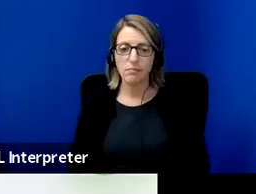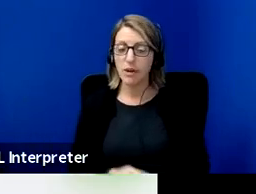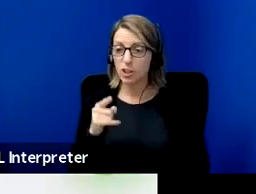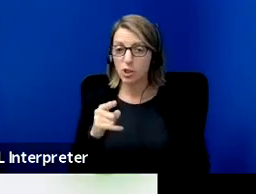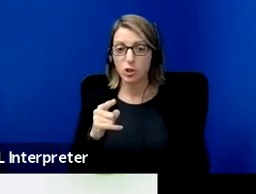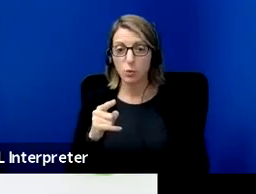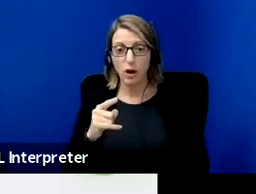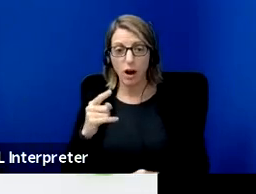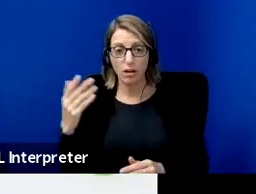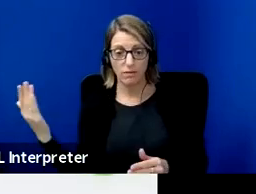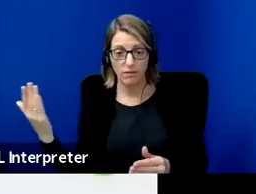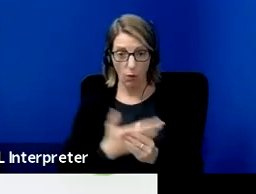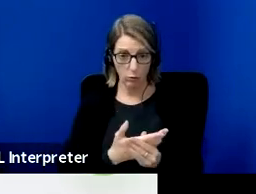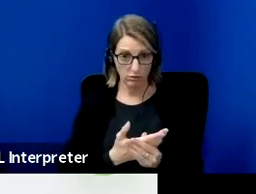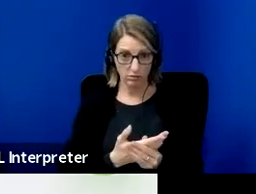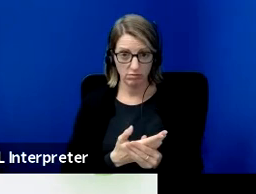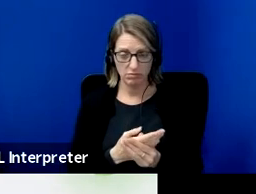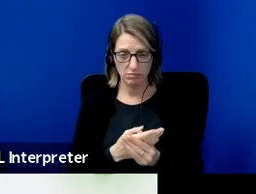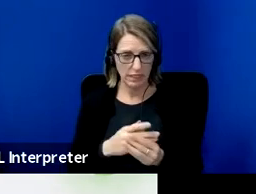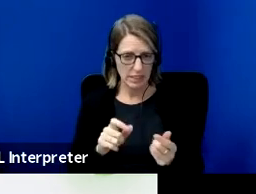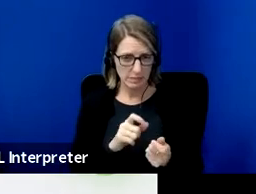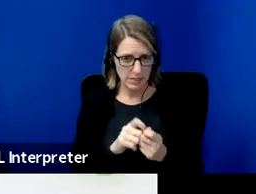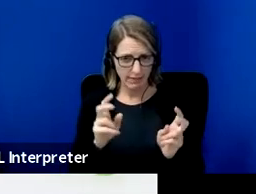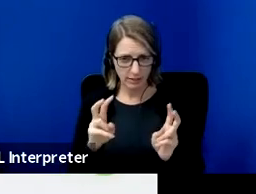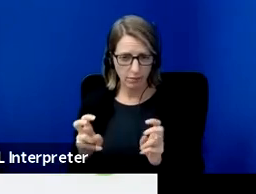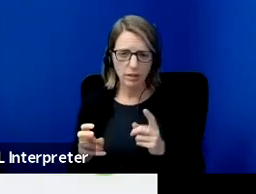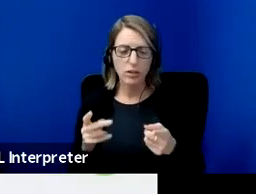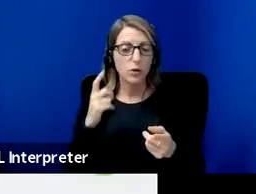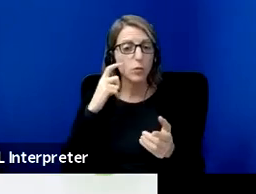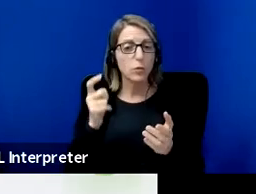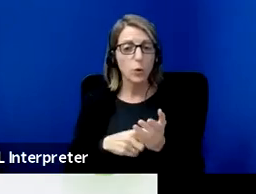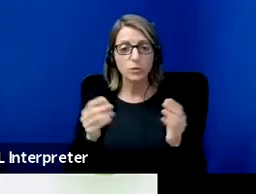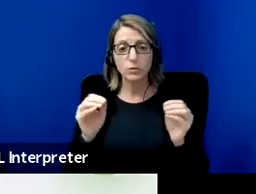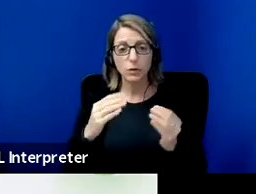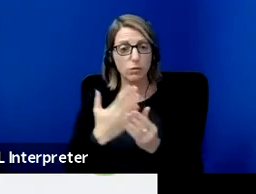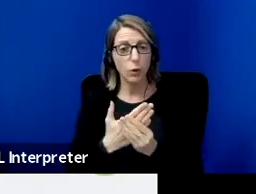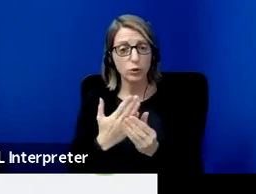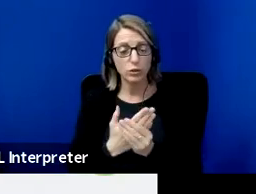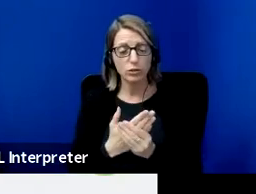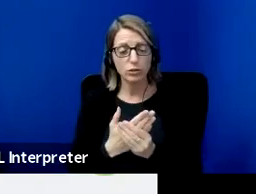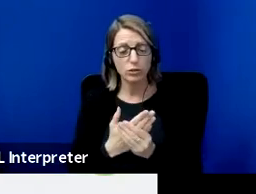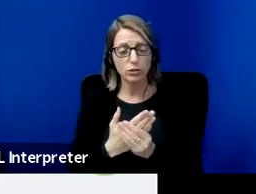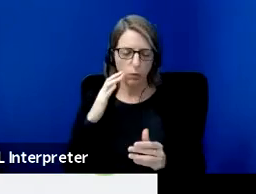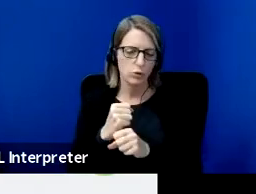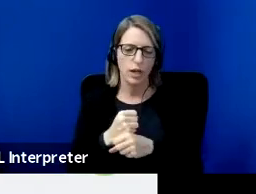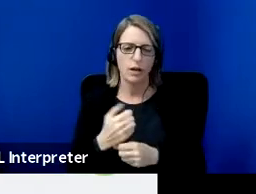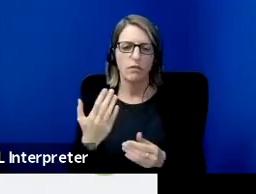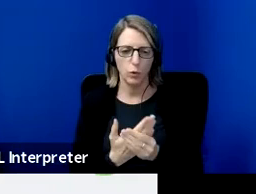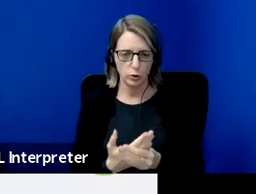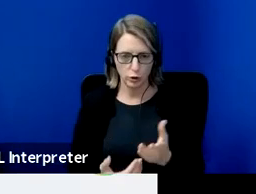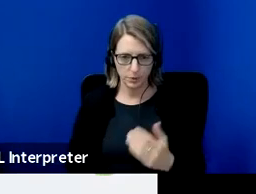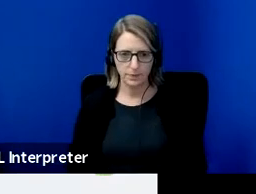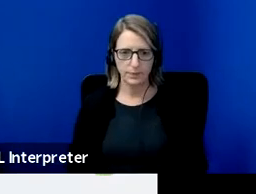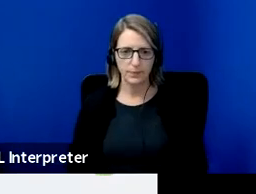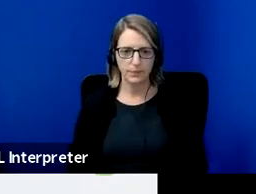folder? Does this have a specific topic? Now you notice there's not a folder, so I'm going to create a folder for this one.